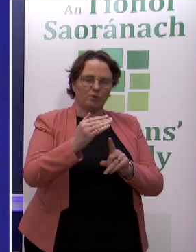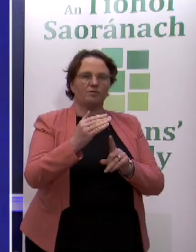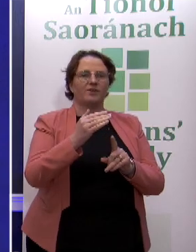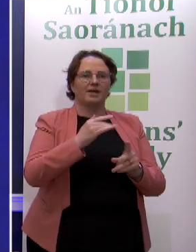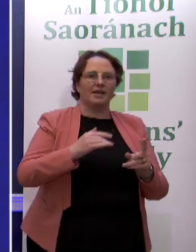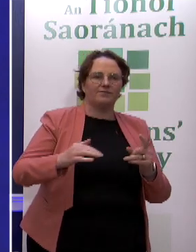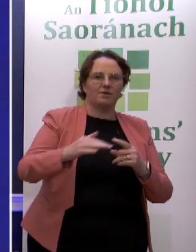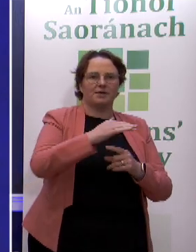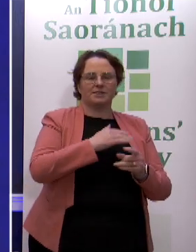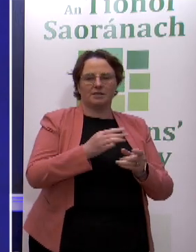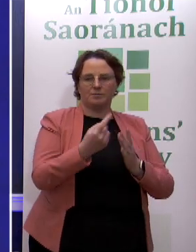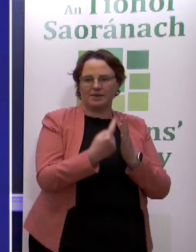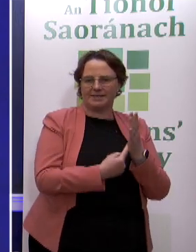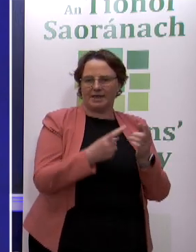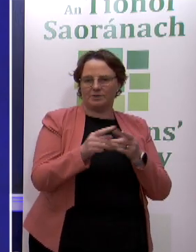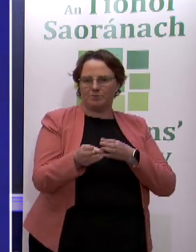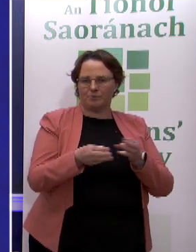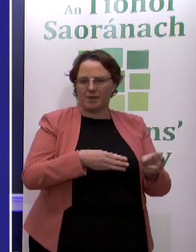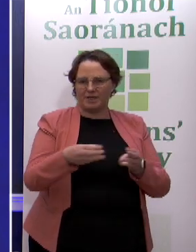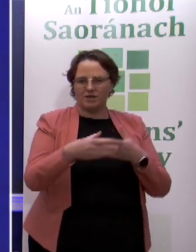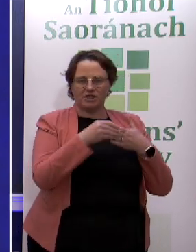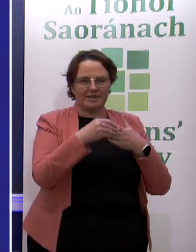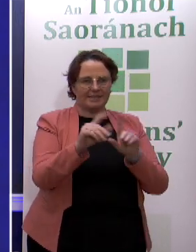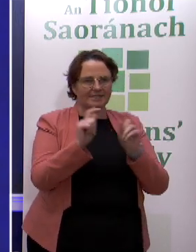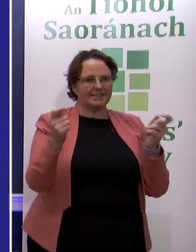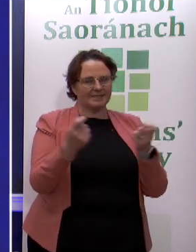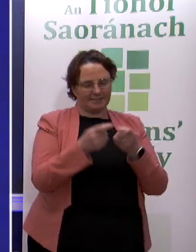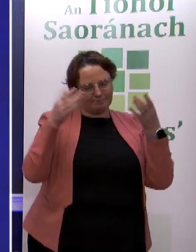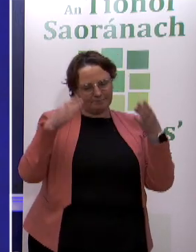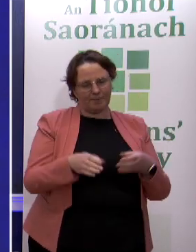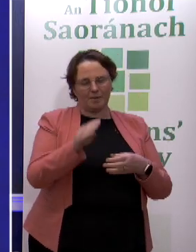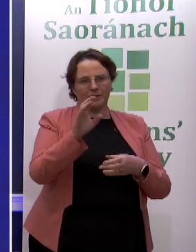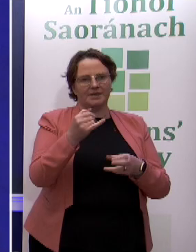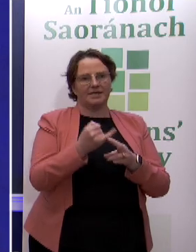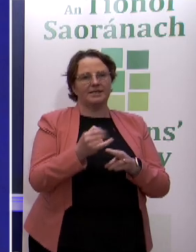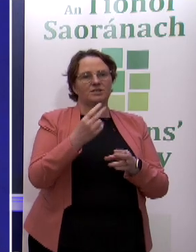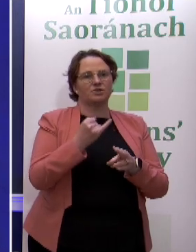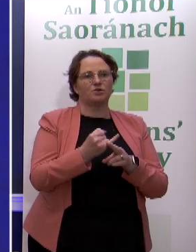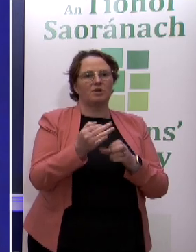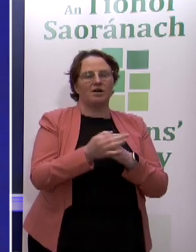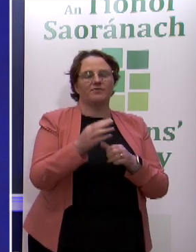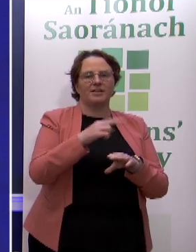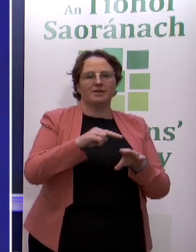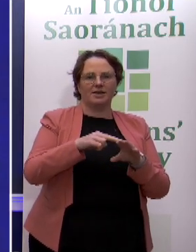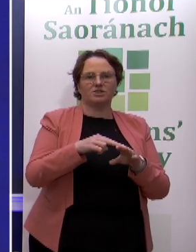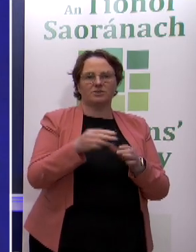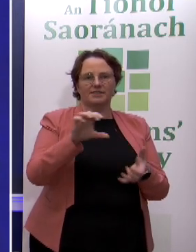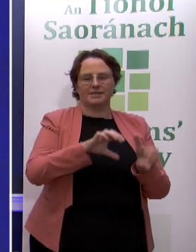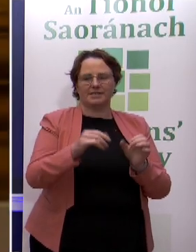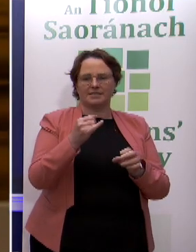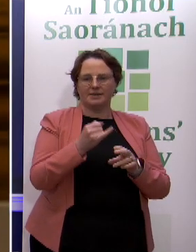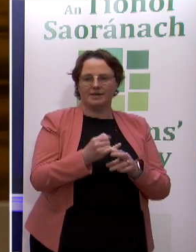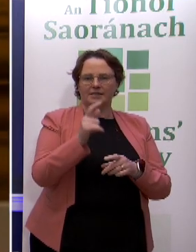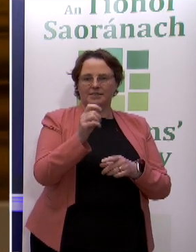a large team of researchers in the Plant-Animal Interactions Group in Botany in the School of Natural Sciences in Trinity. She's co-founder and chair of the board